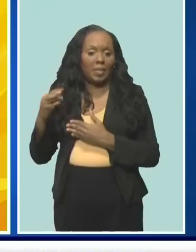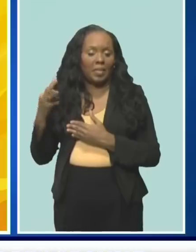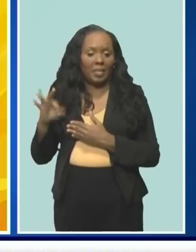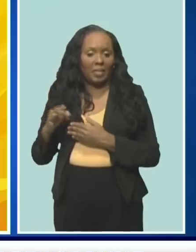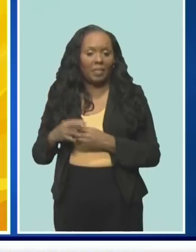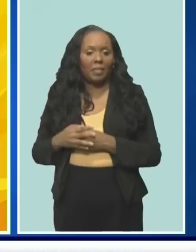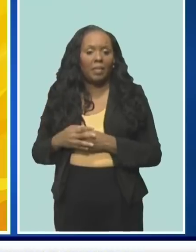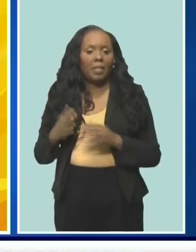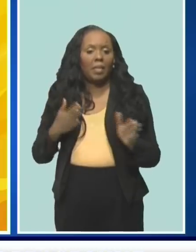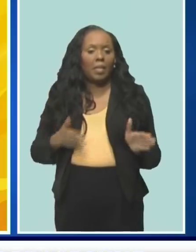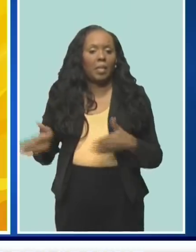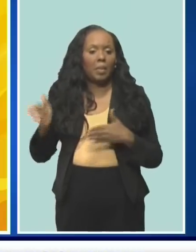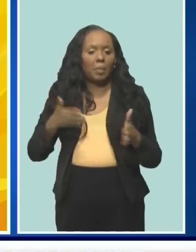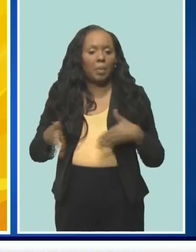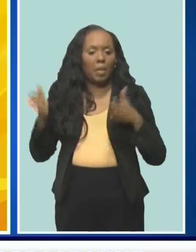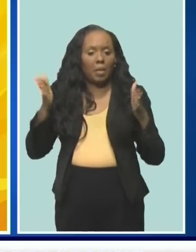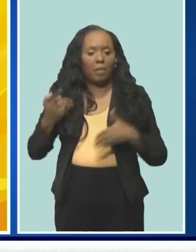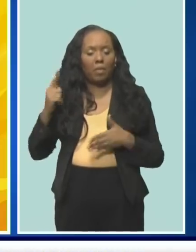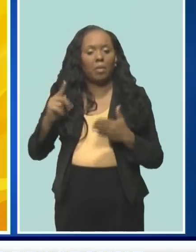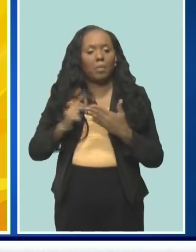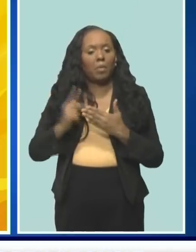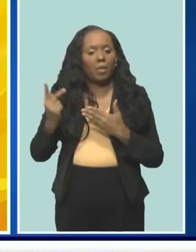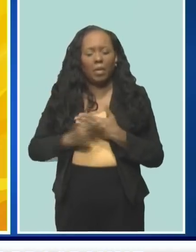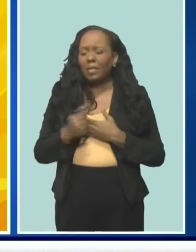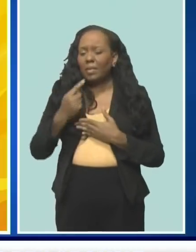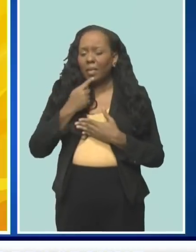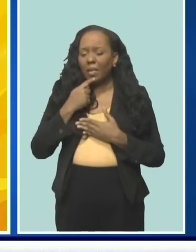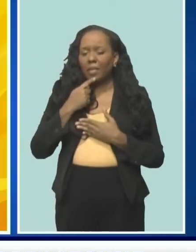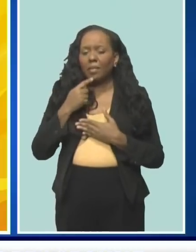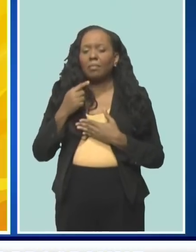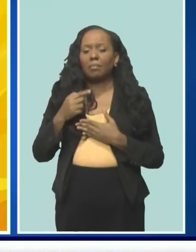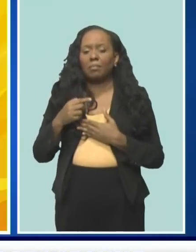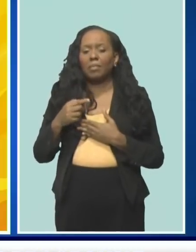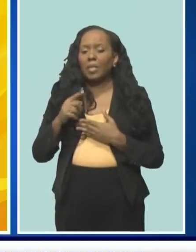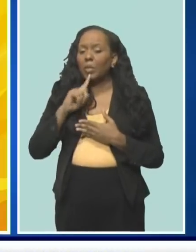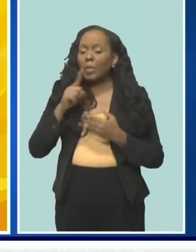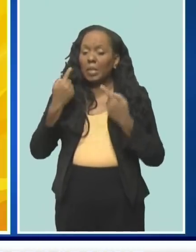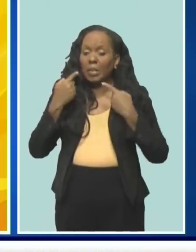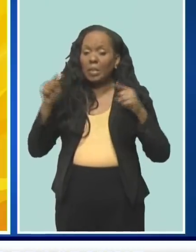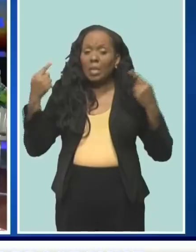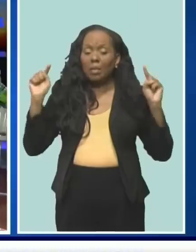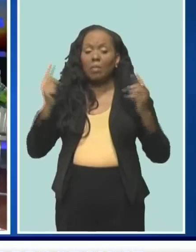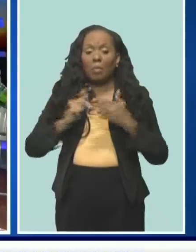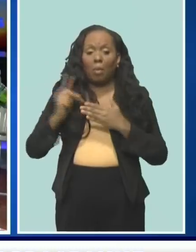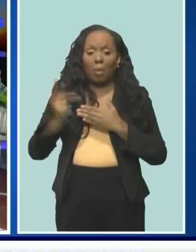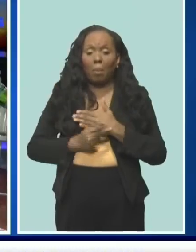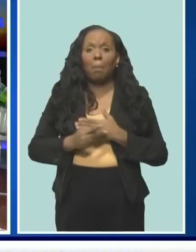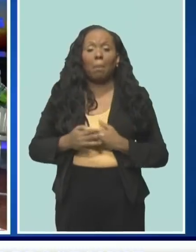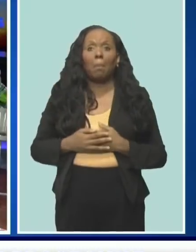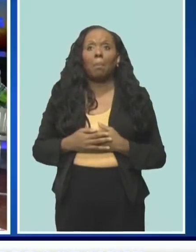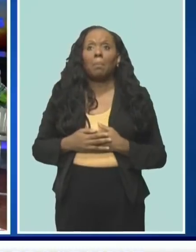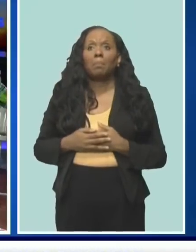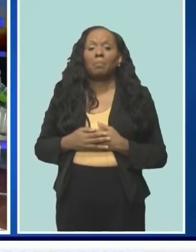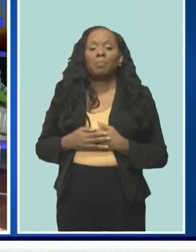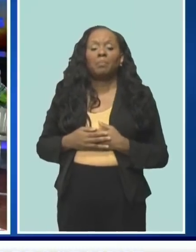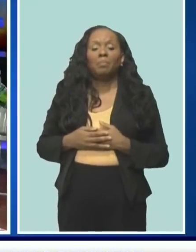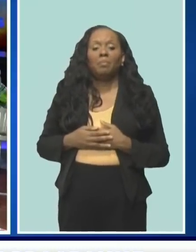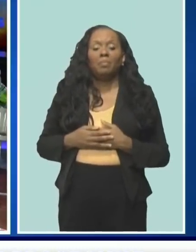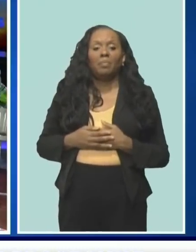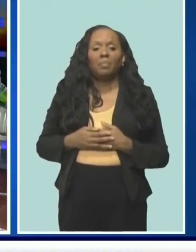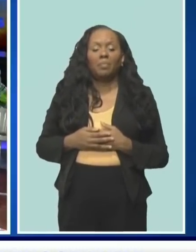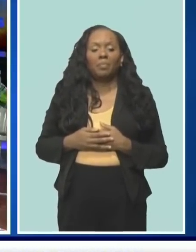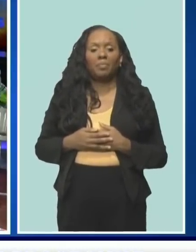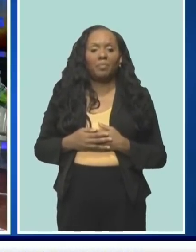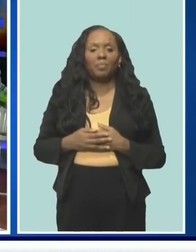Barbados, Coordinator Tracy Leacock said the program has been a success. We want to expose as many